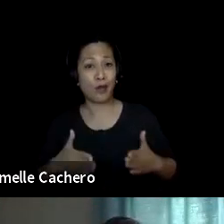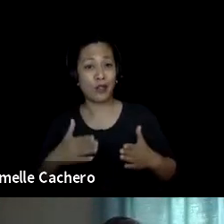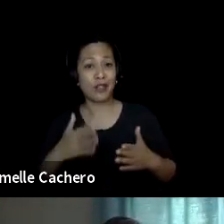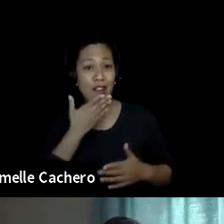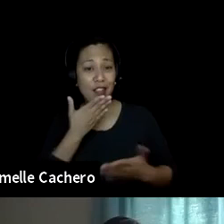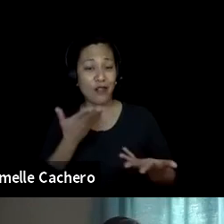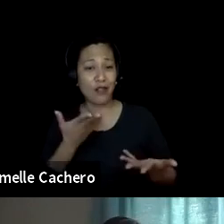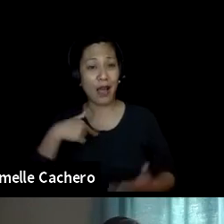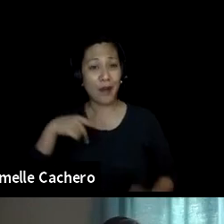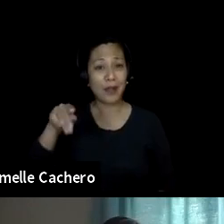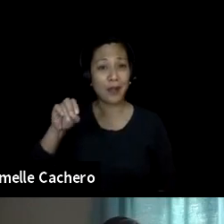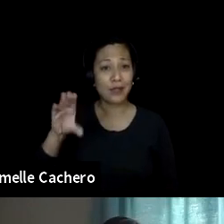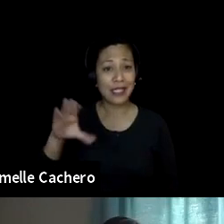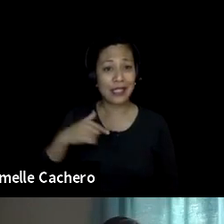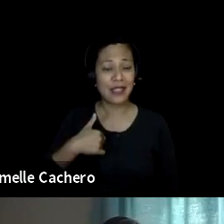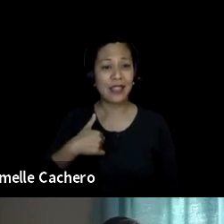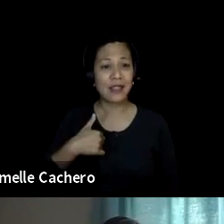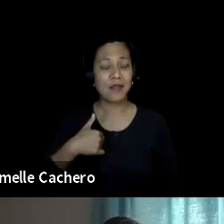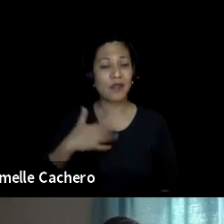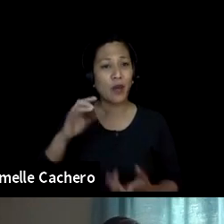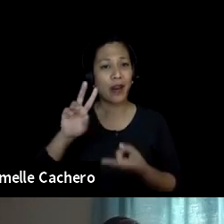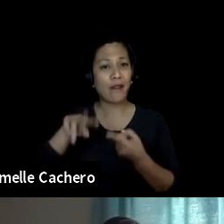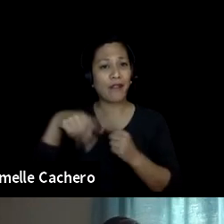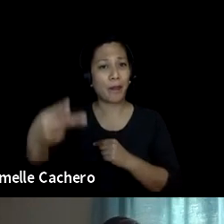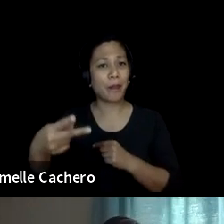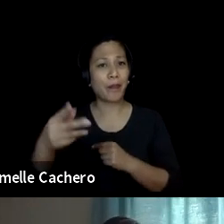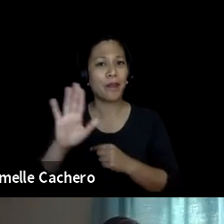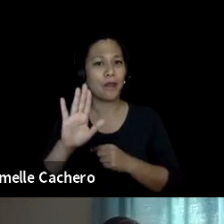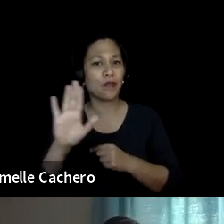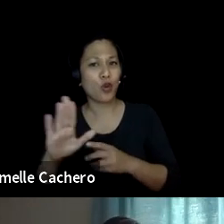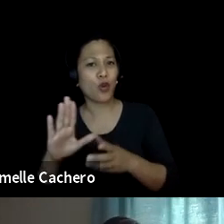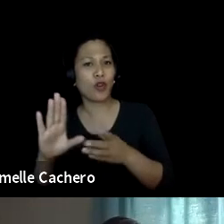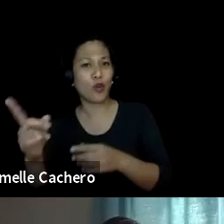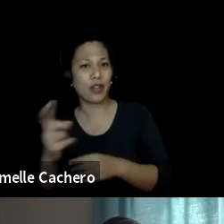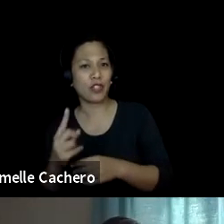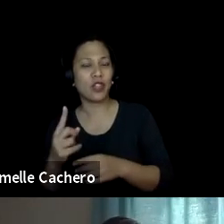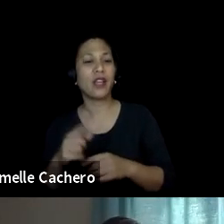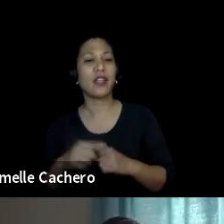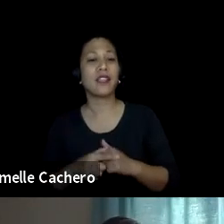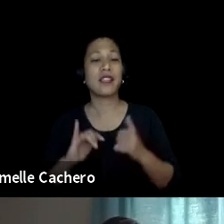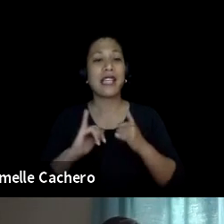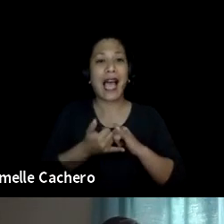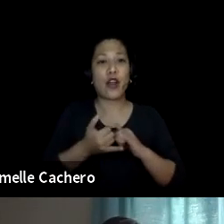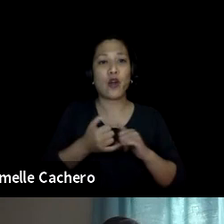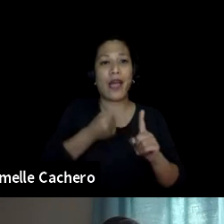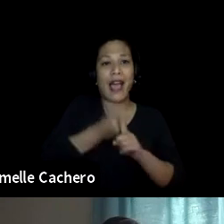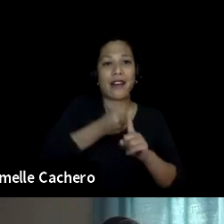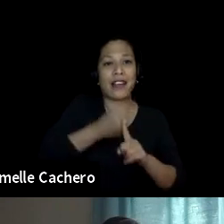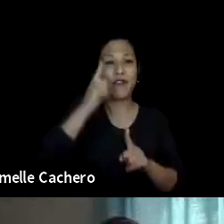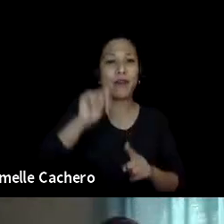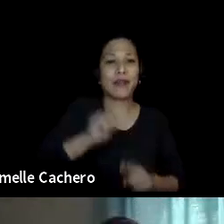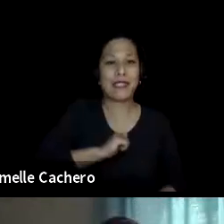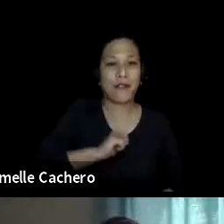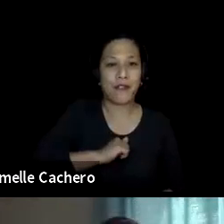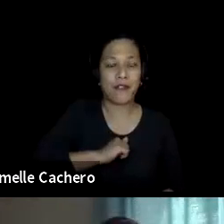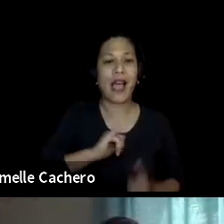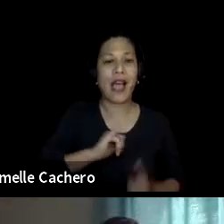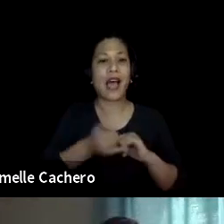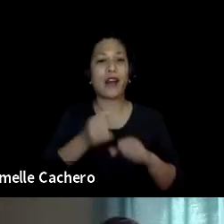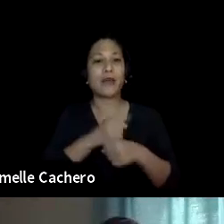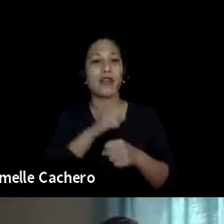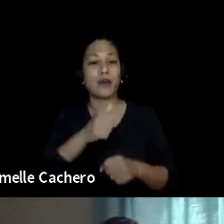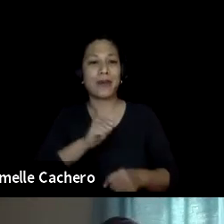little bit of a flip from what Murdoch is asking, which is, how do I advocate for myself? How do I make sure that I get paid for this